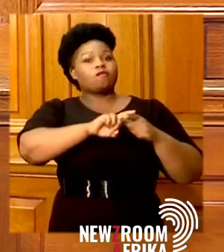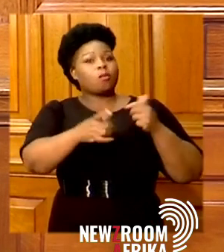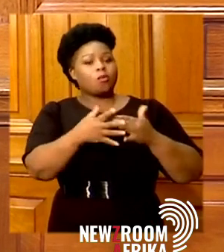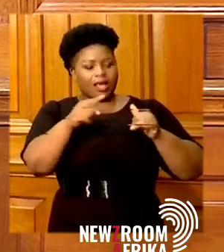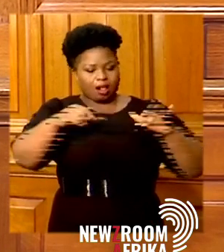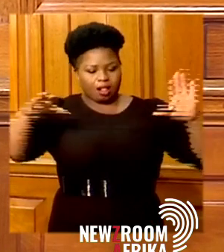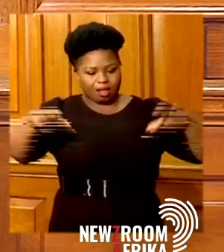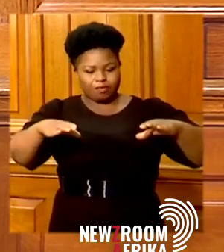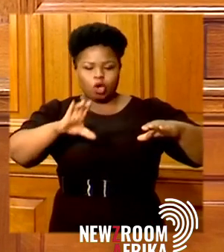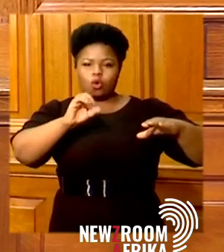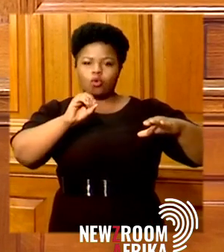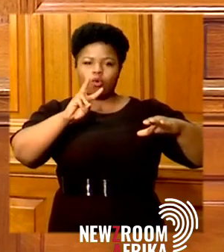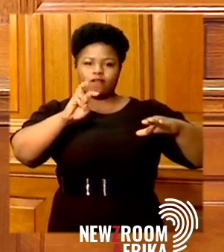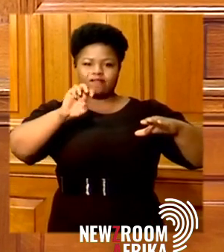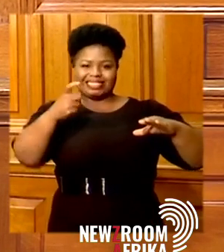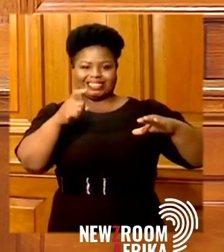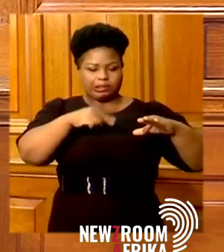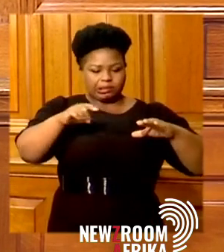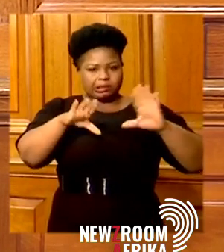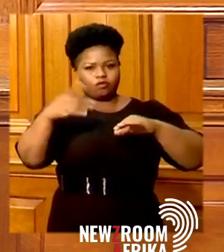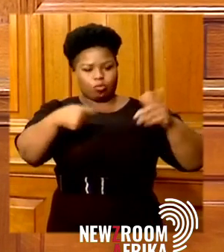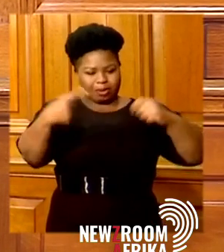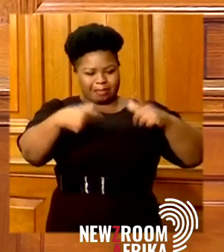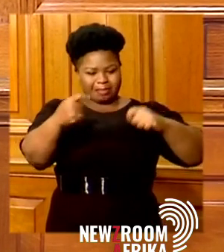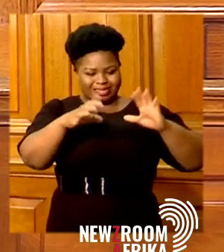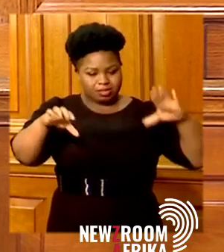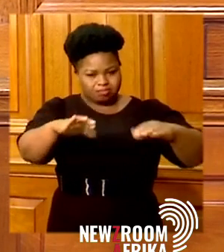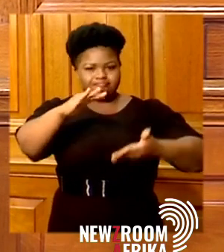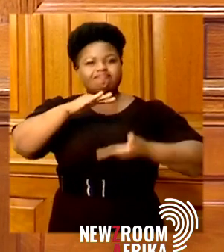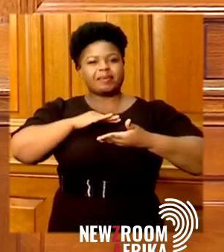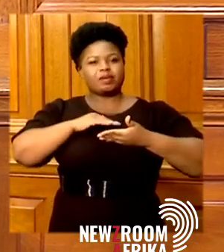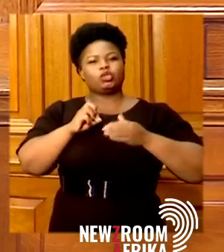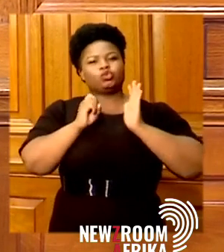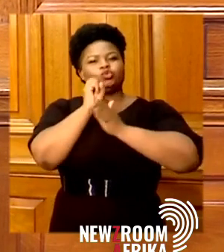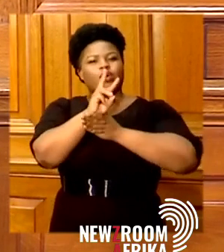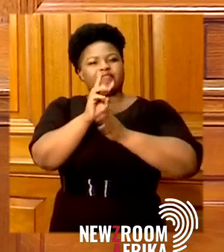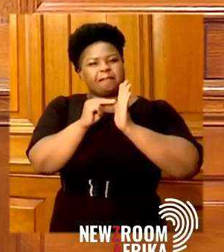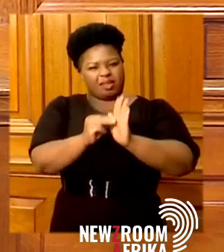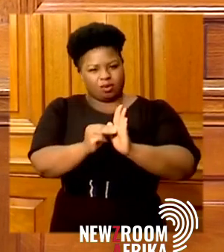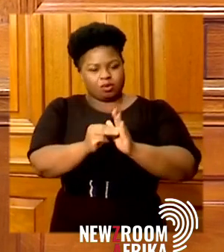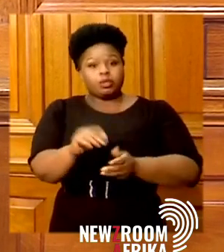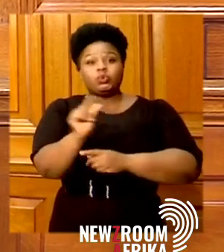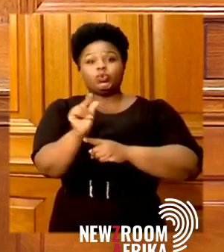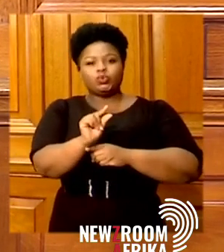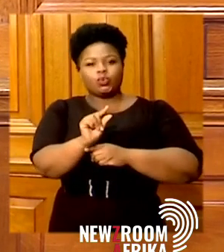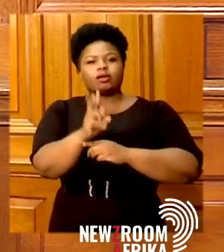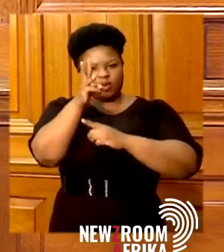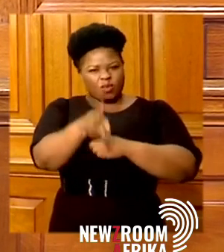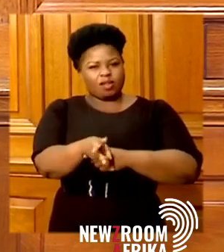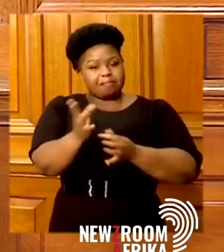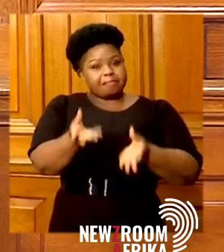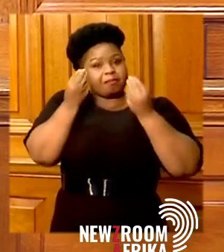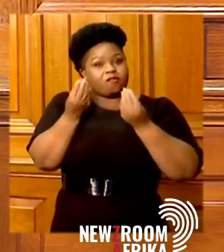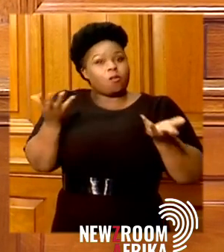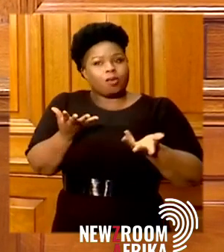COVAX facility, and we are in the process of finalizing our dose allocation from the